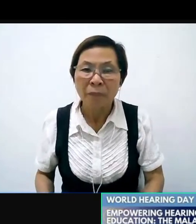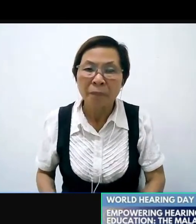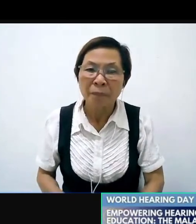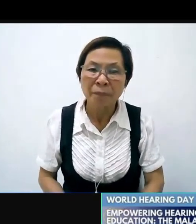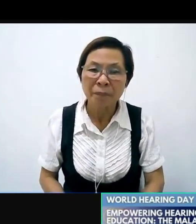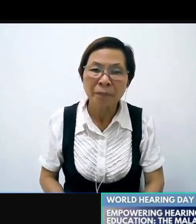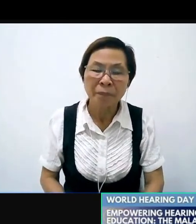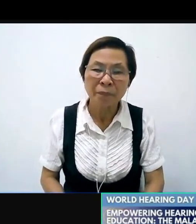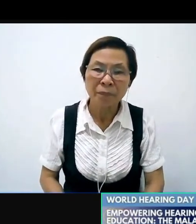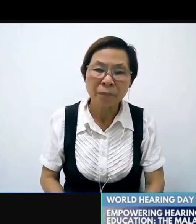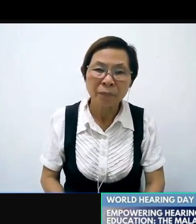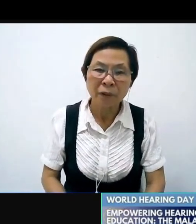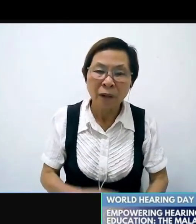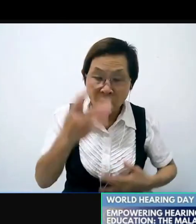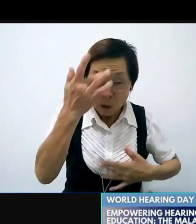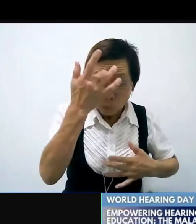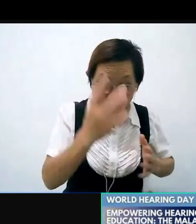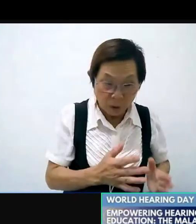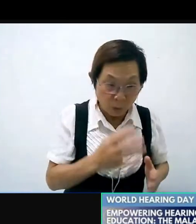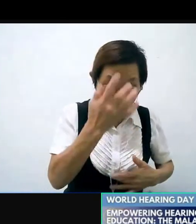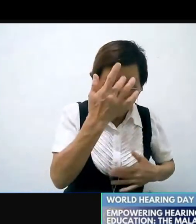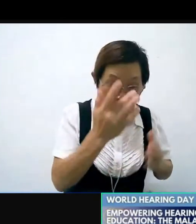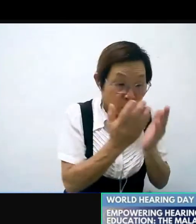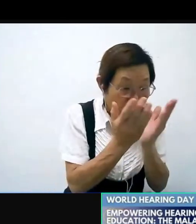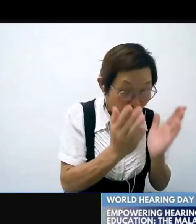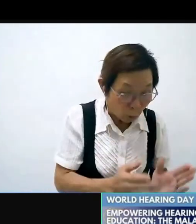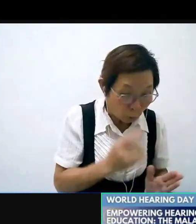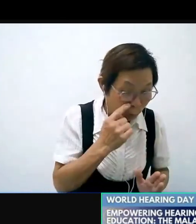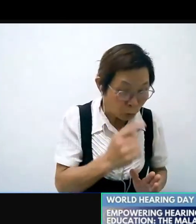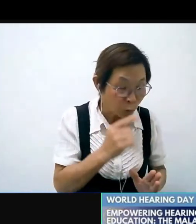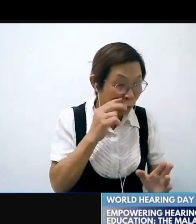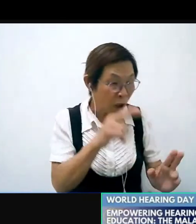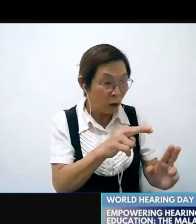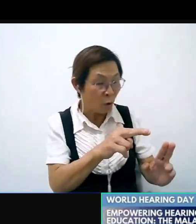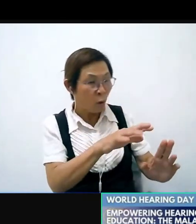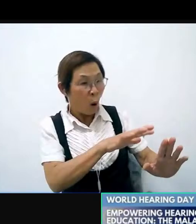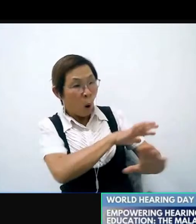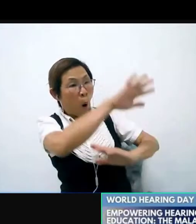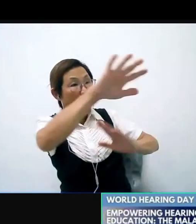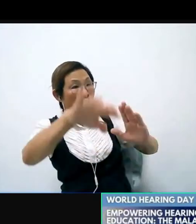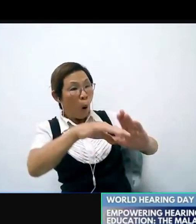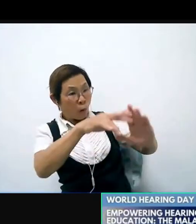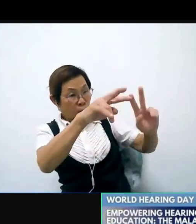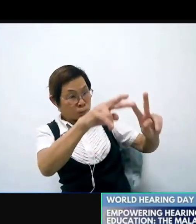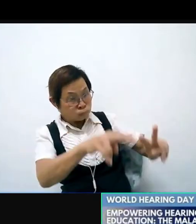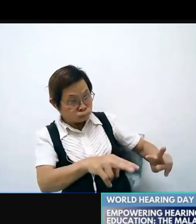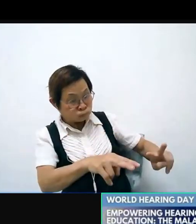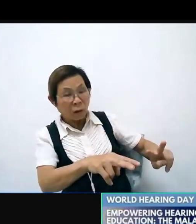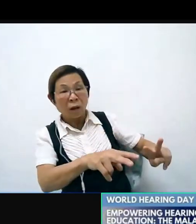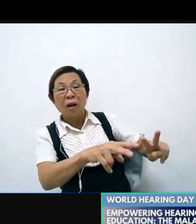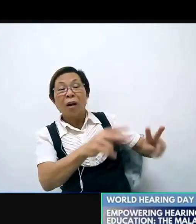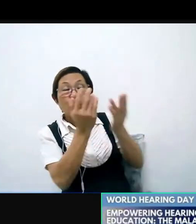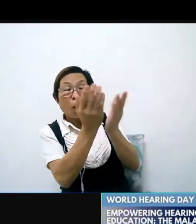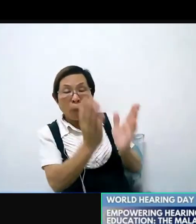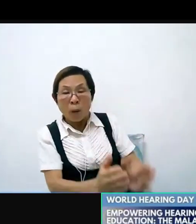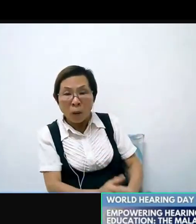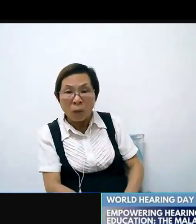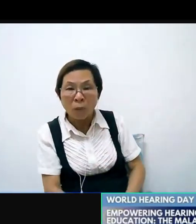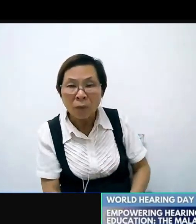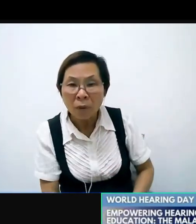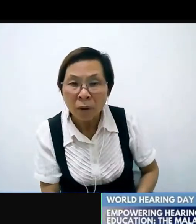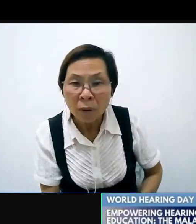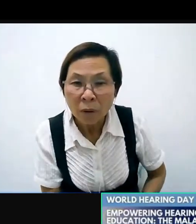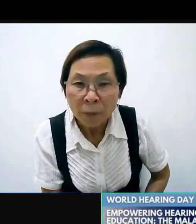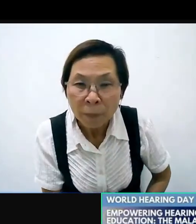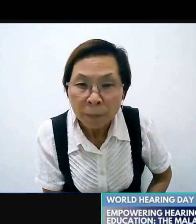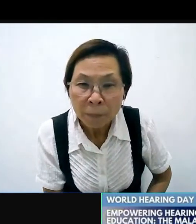look the patient as a whole from different perspective. For example, a deaf student come, then